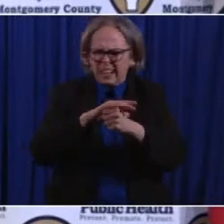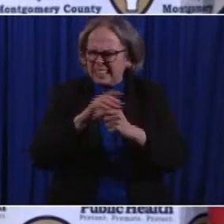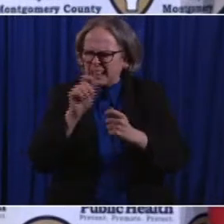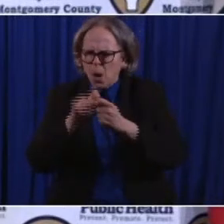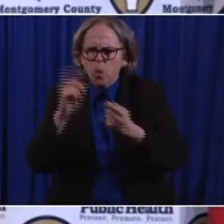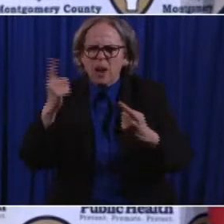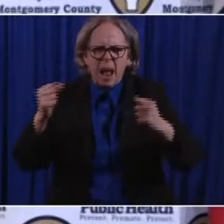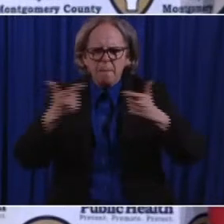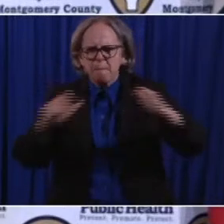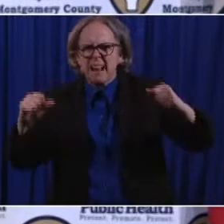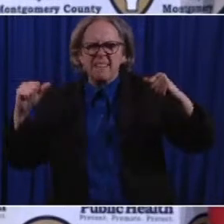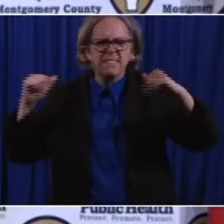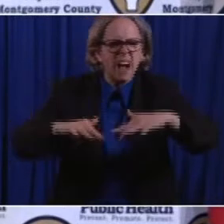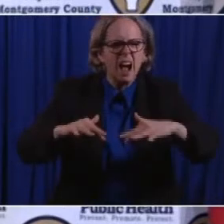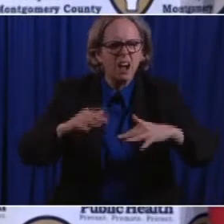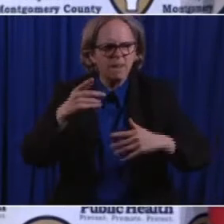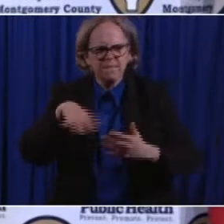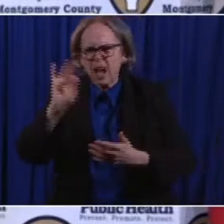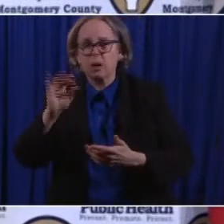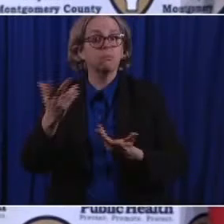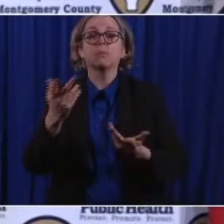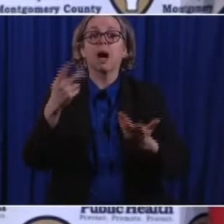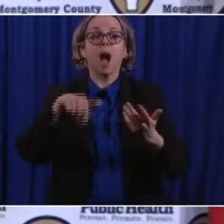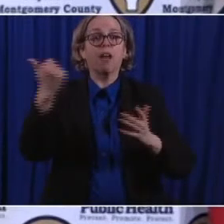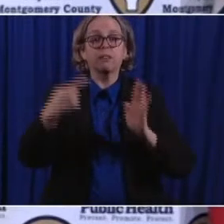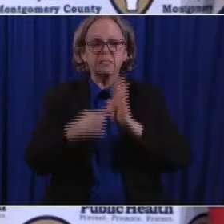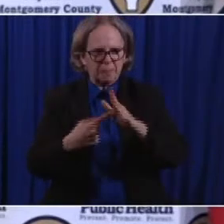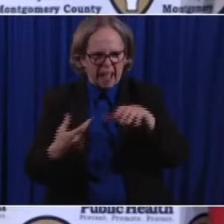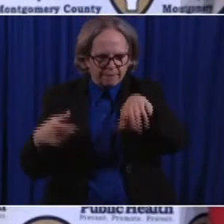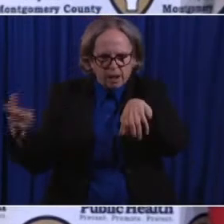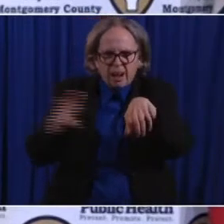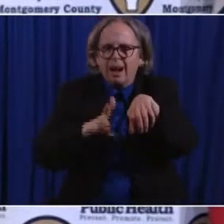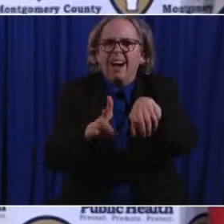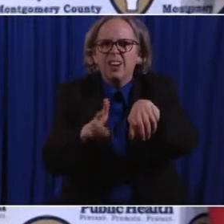clinic that is being operated